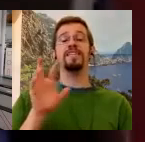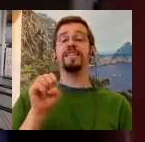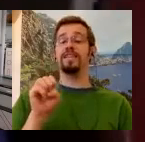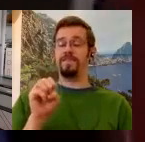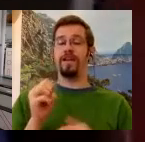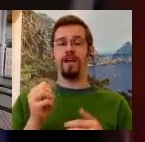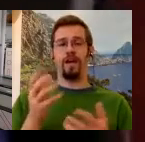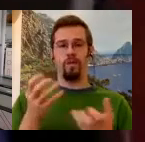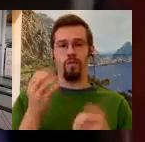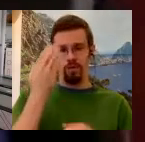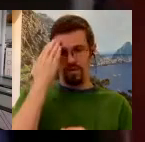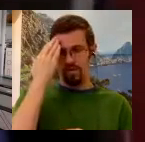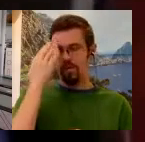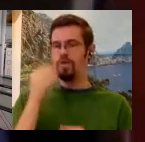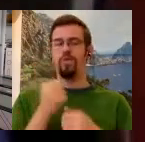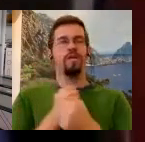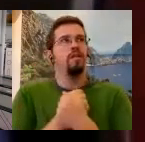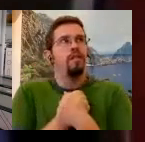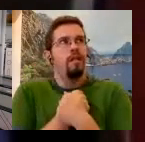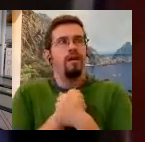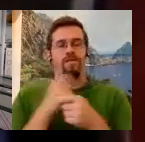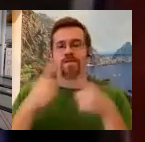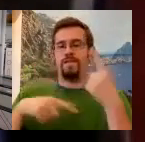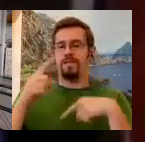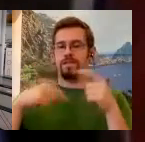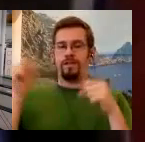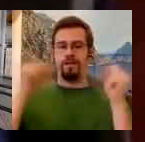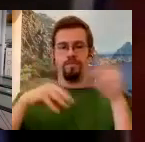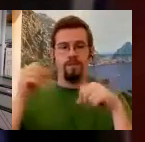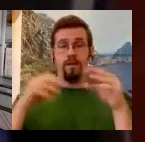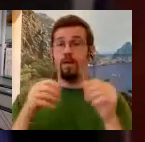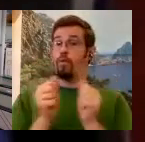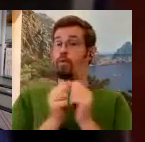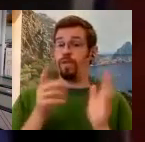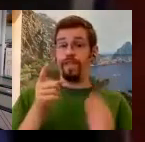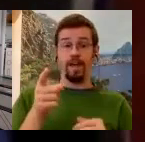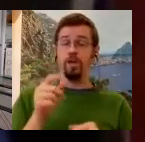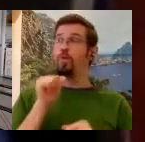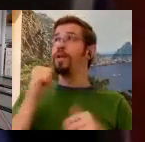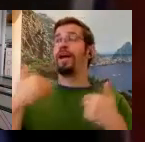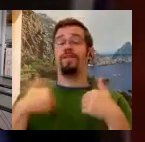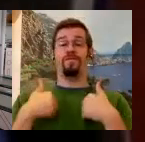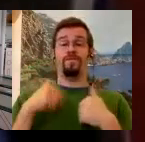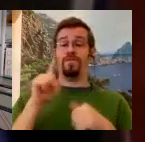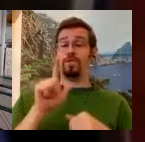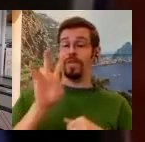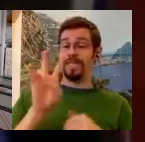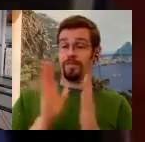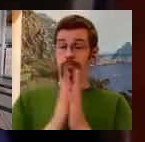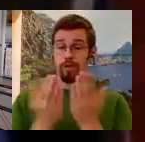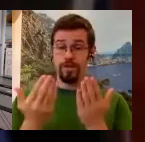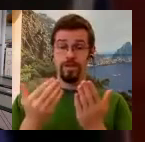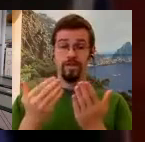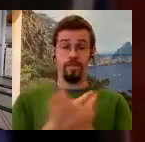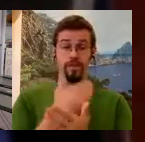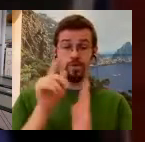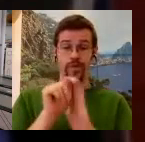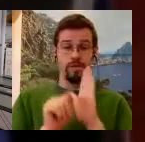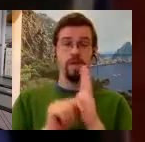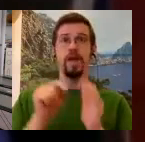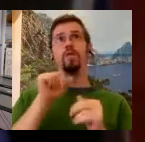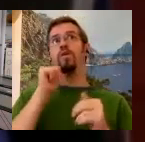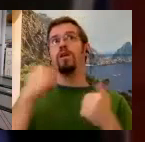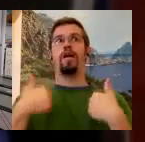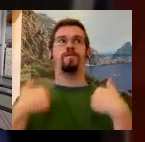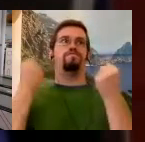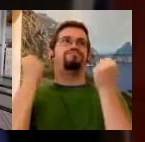example, the 27 books of the New Testament. We wouldn't have so many pieces of literature used all around the world. We want to